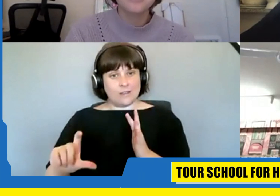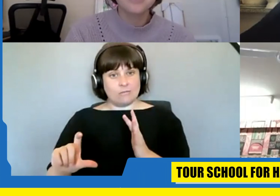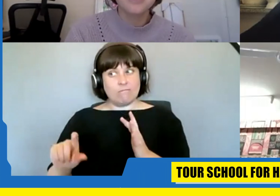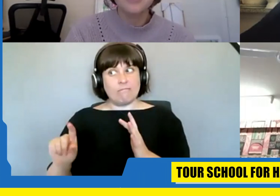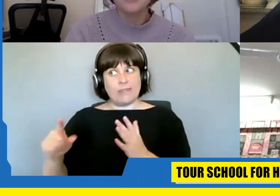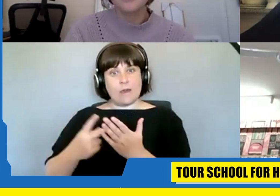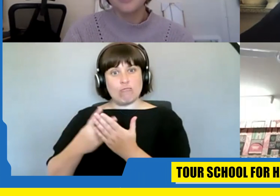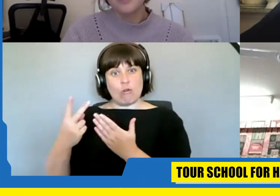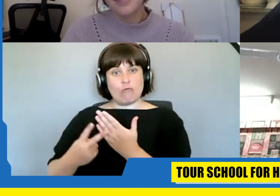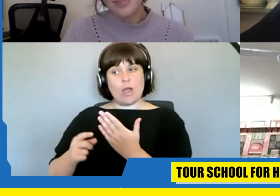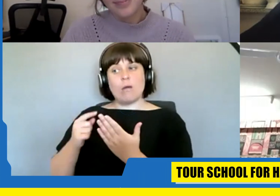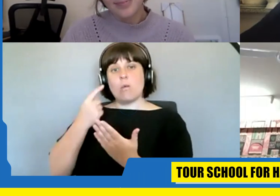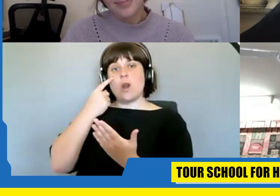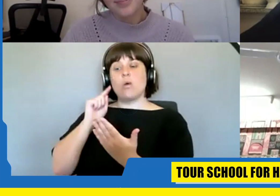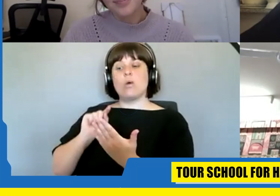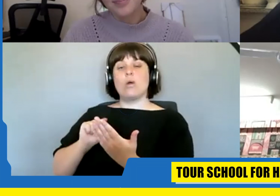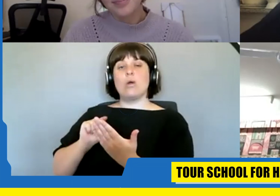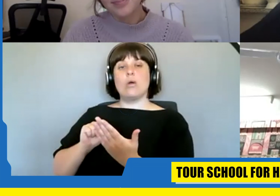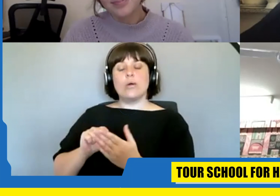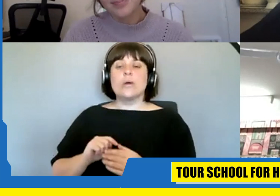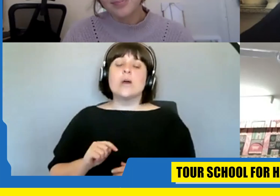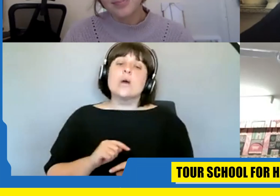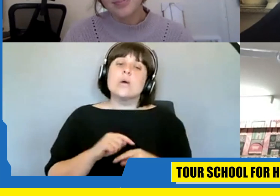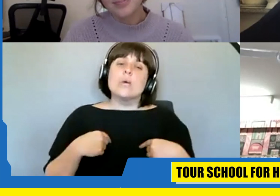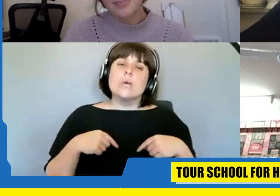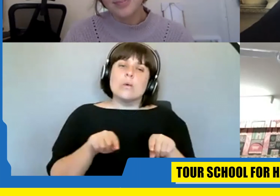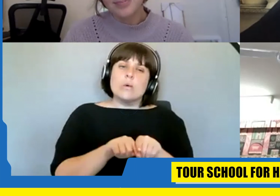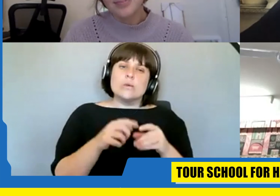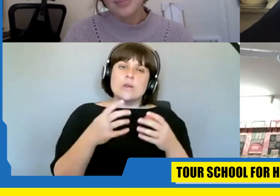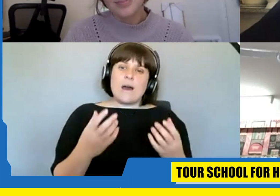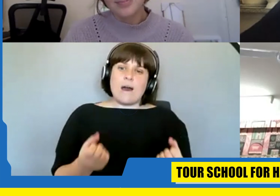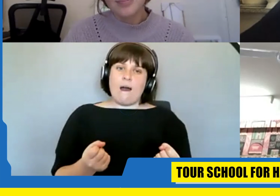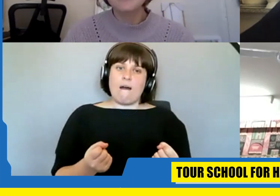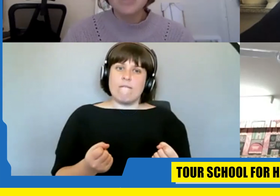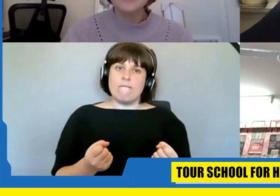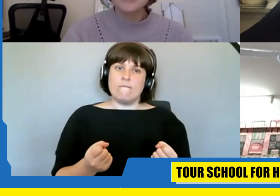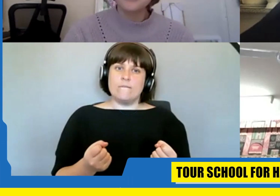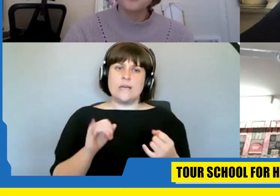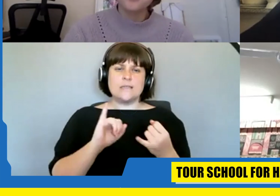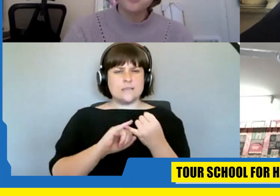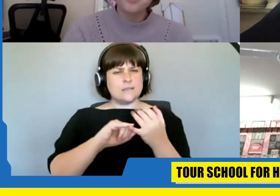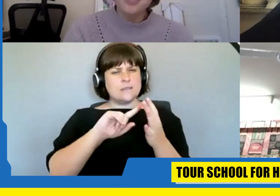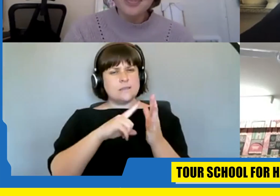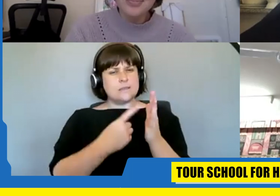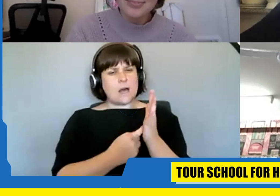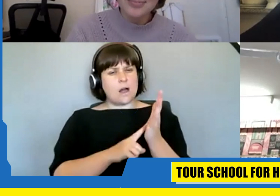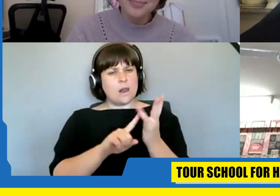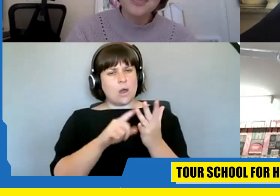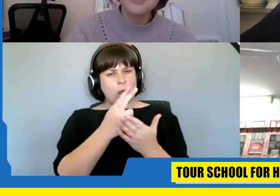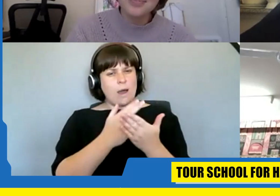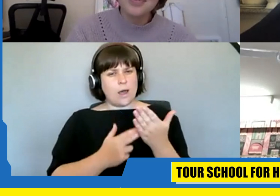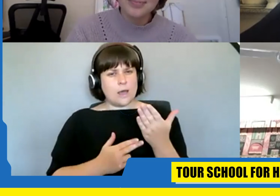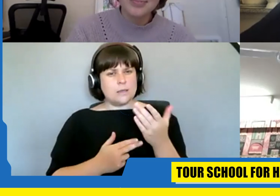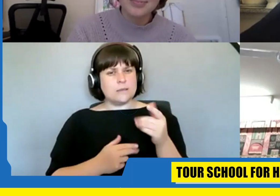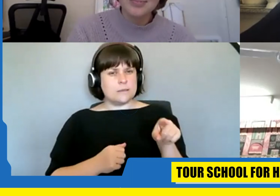We don't run a lot of. We do also have silo art, so that's an offshoot from our